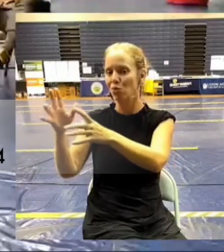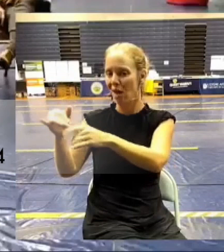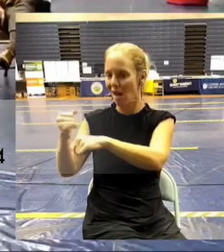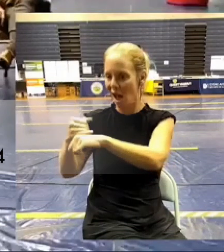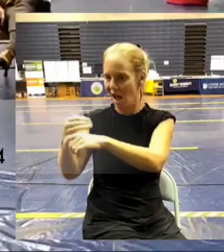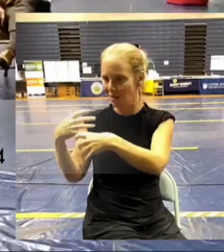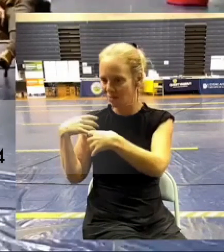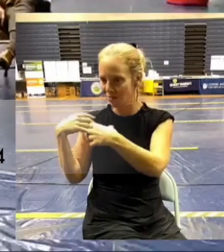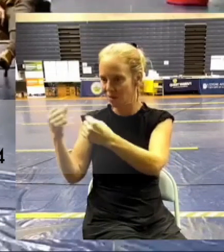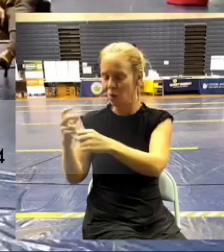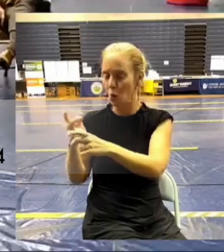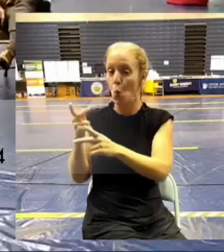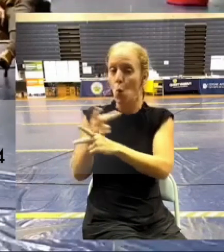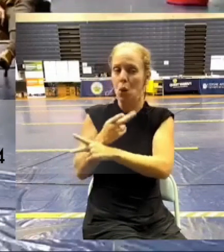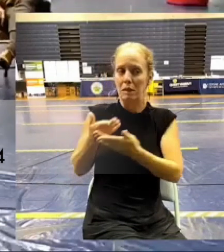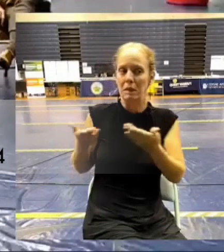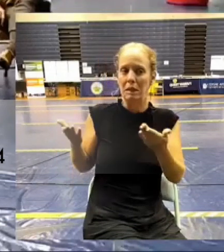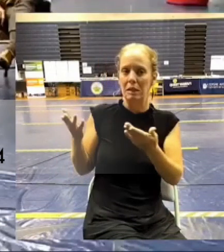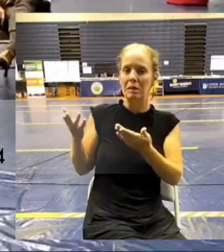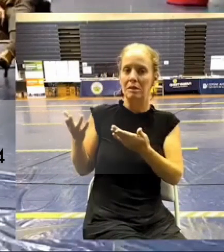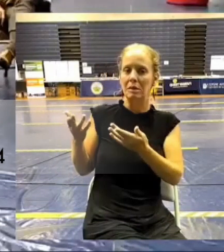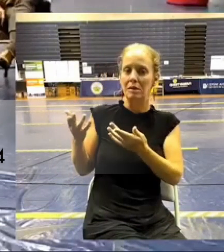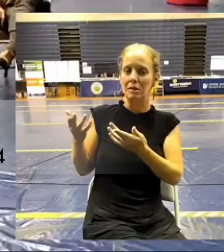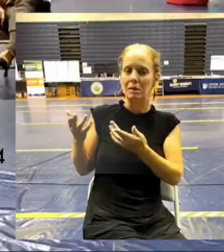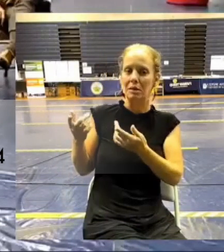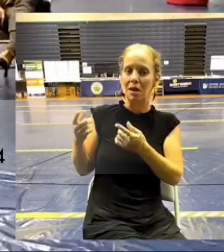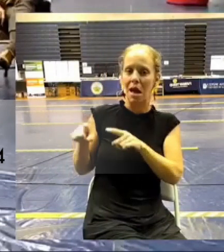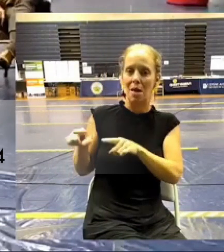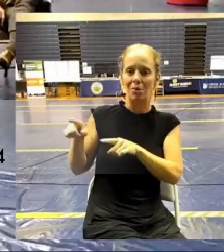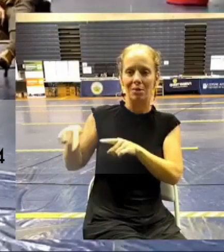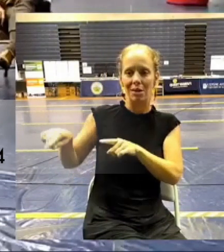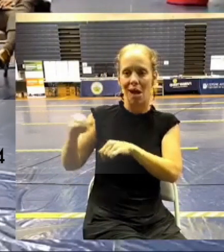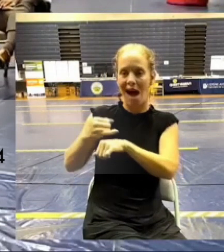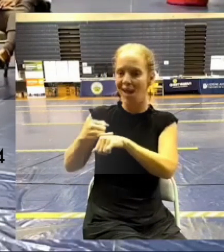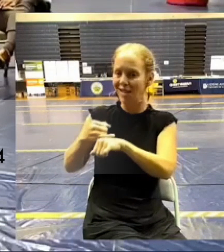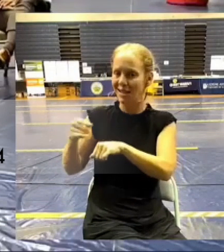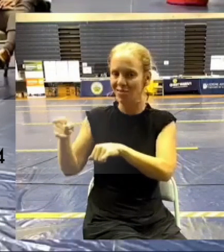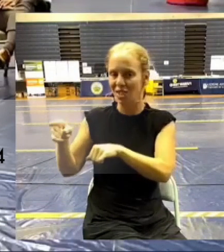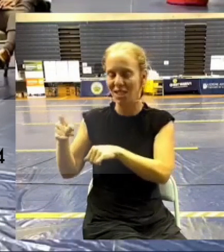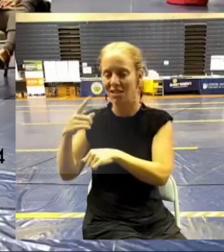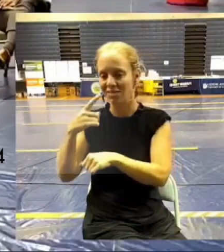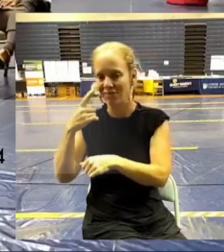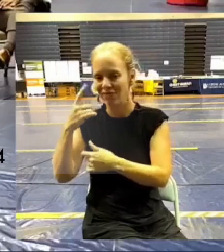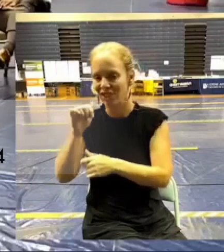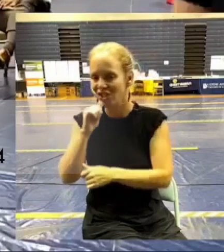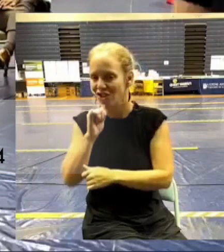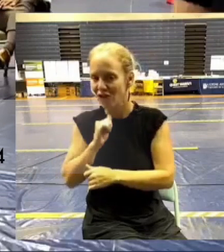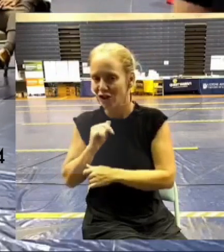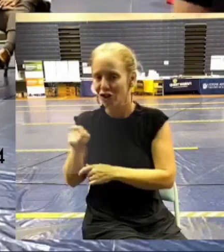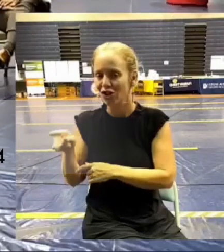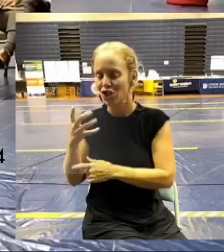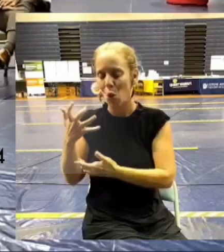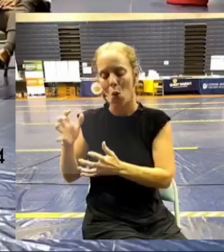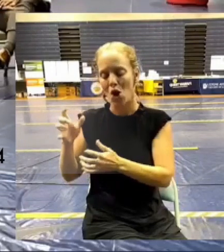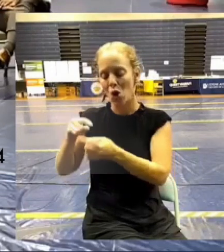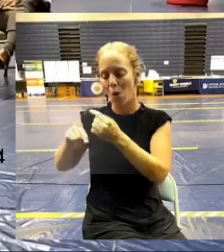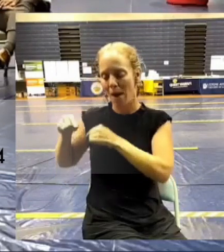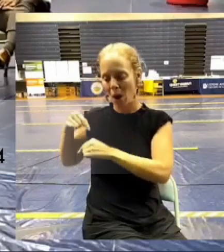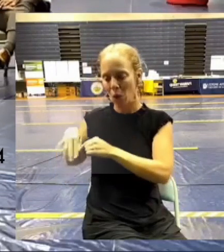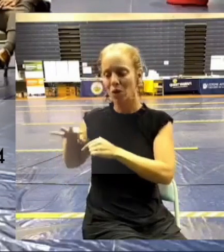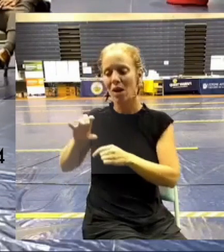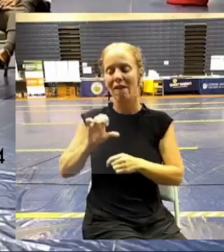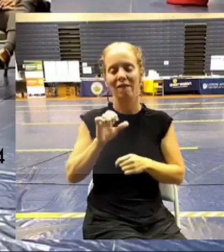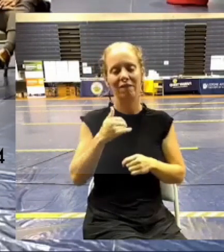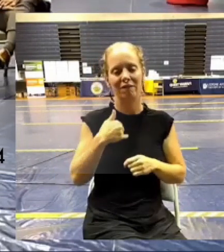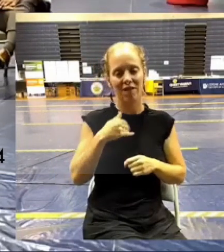be probably the worst thing to just pretty much go backwards. We have other alternatives, and